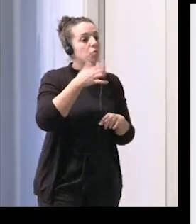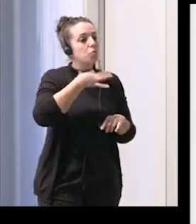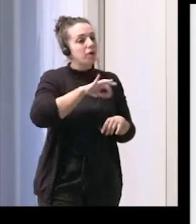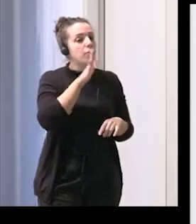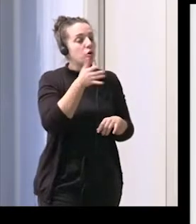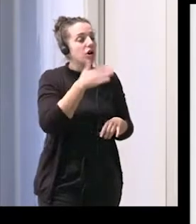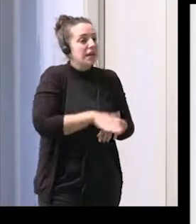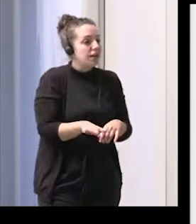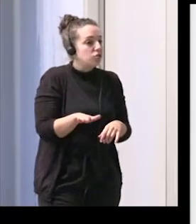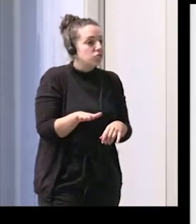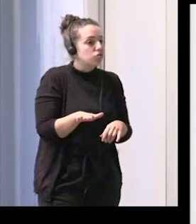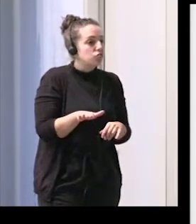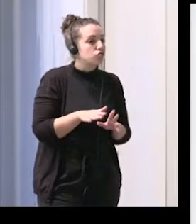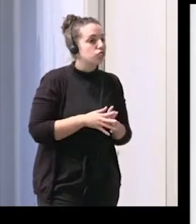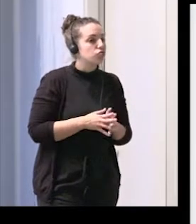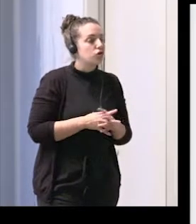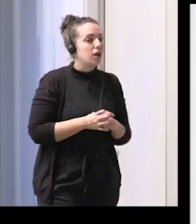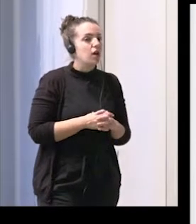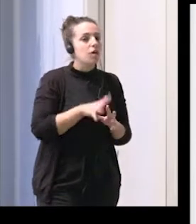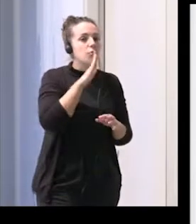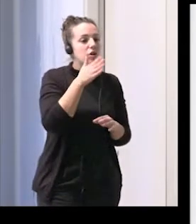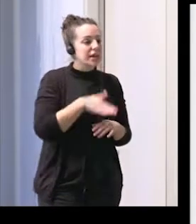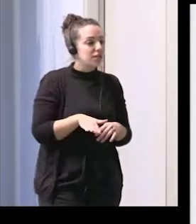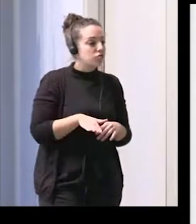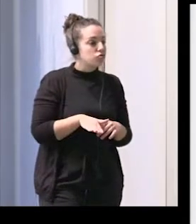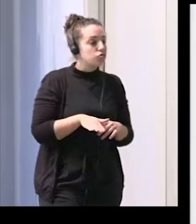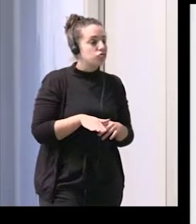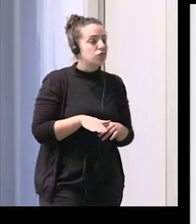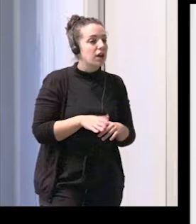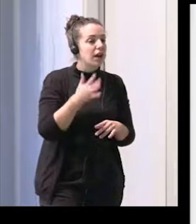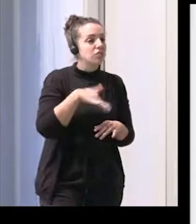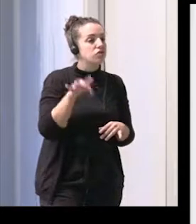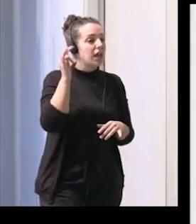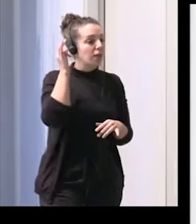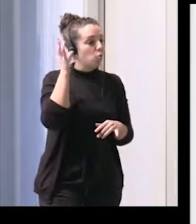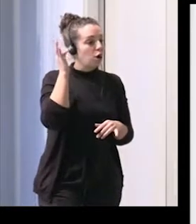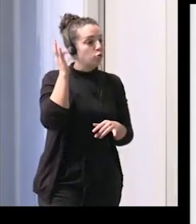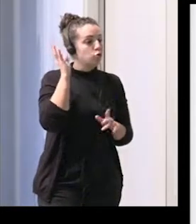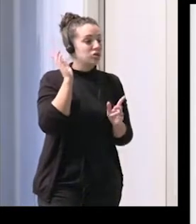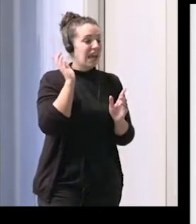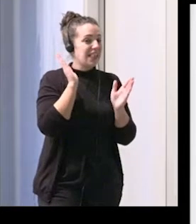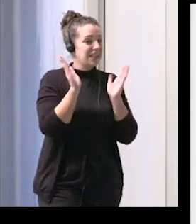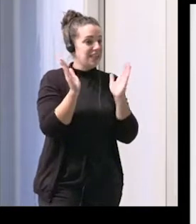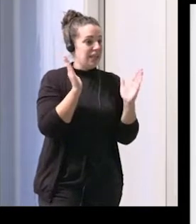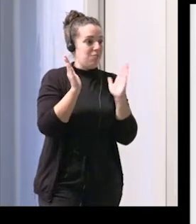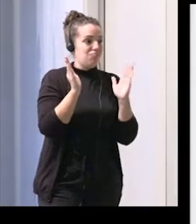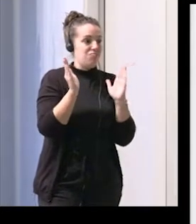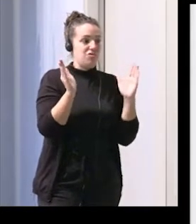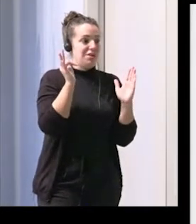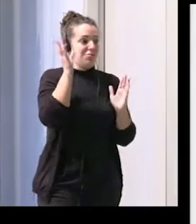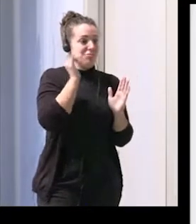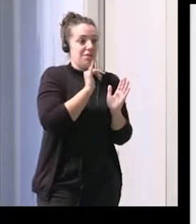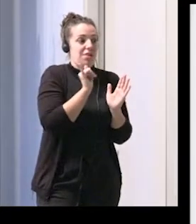were still deaf for some period of time, and maybe we actually need to try to provide these devices earlier than we